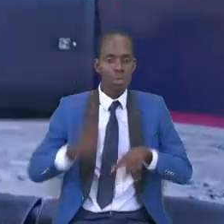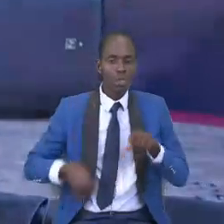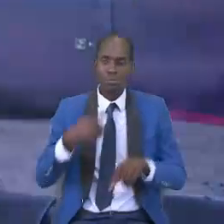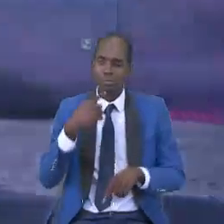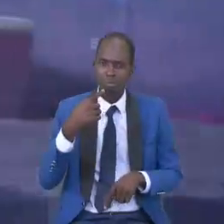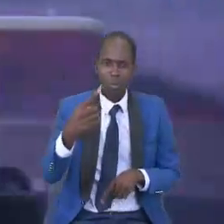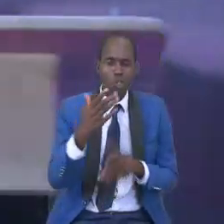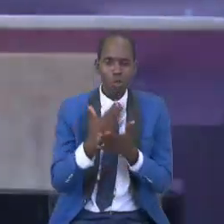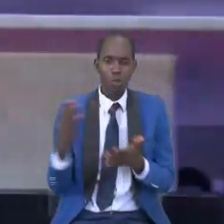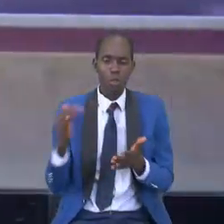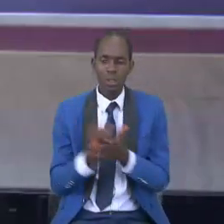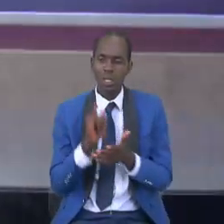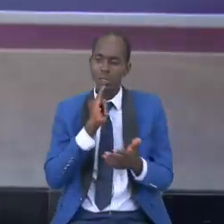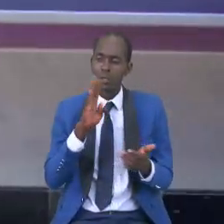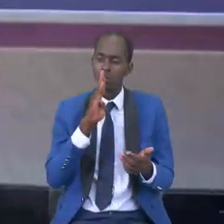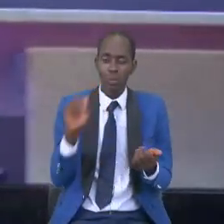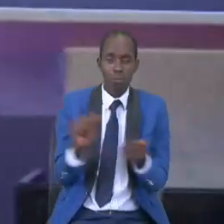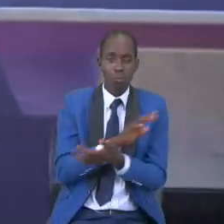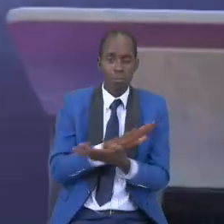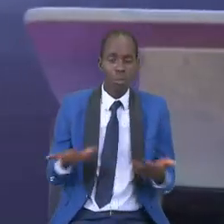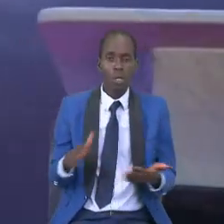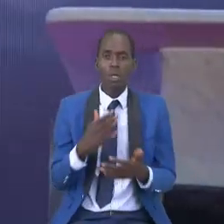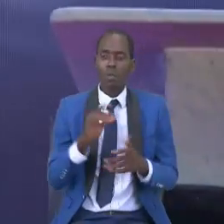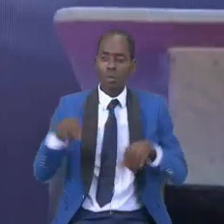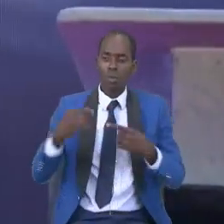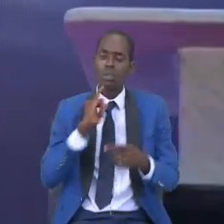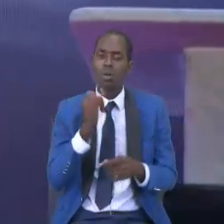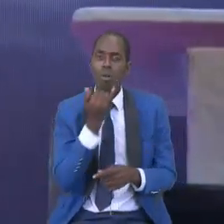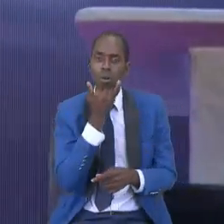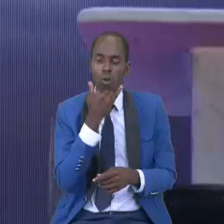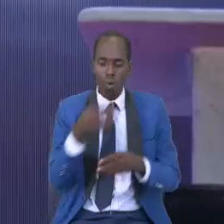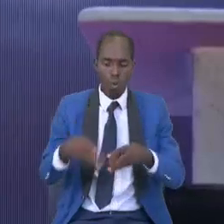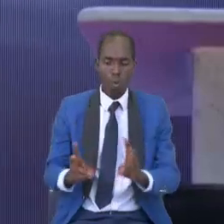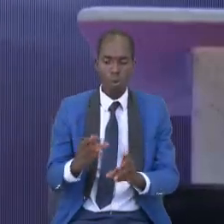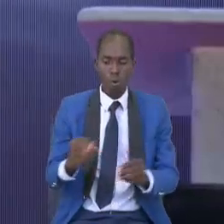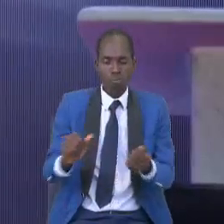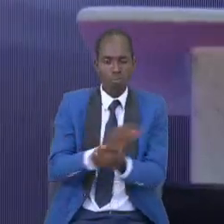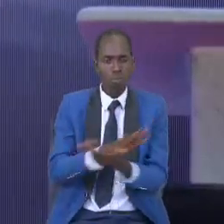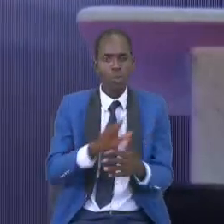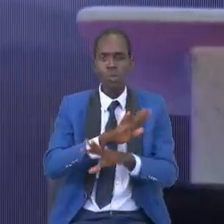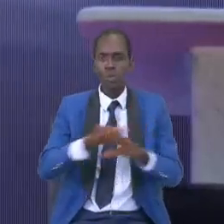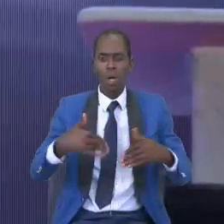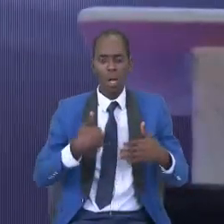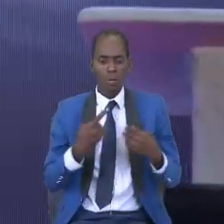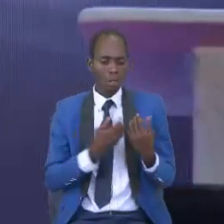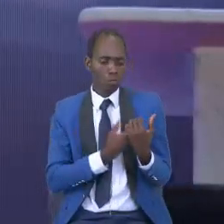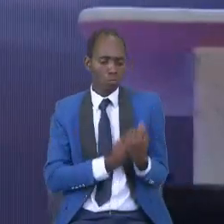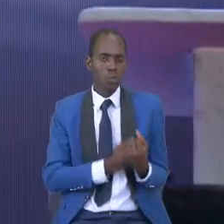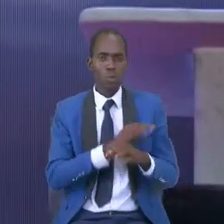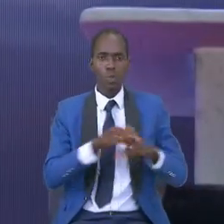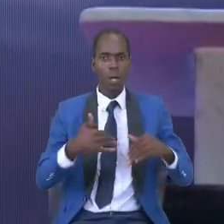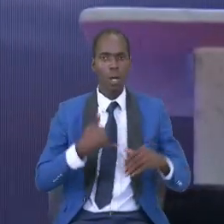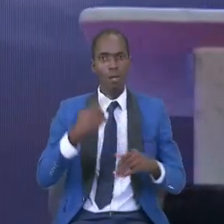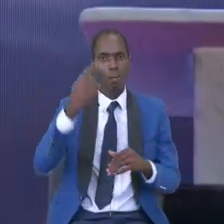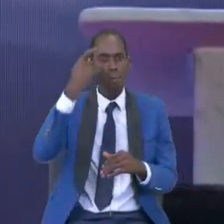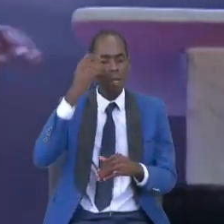is perishing and who is going the way of destruction. You don't have the courage, you don't have the mind, you